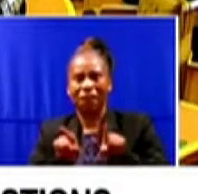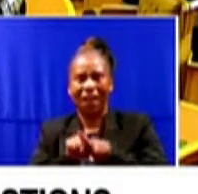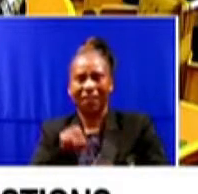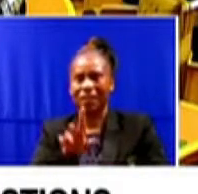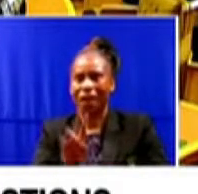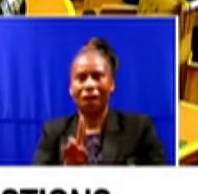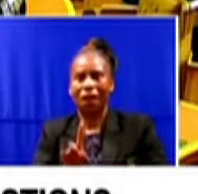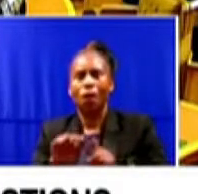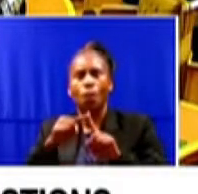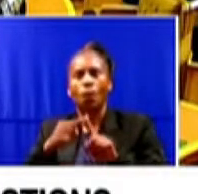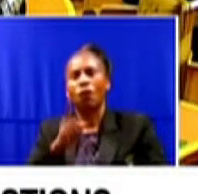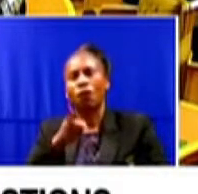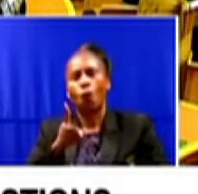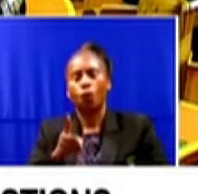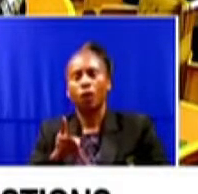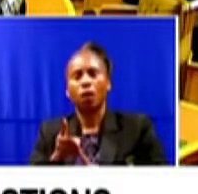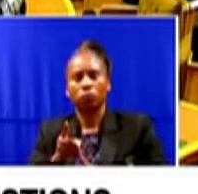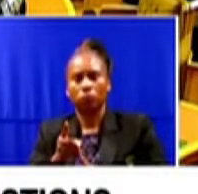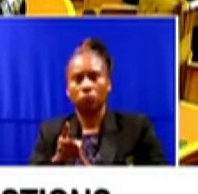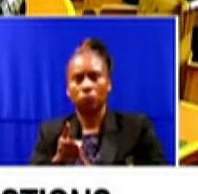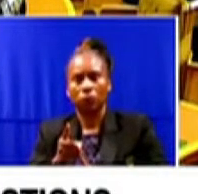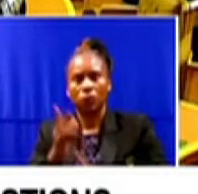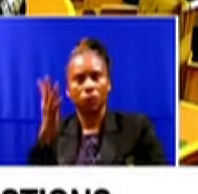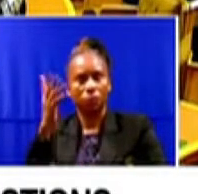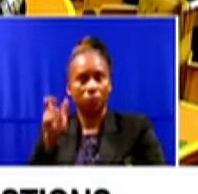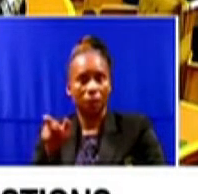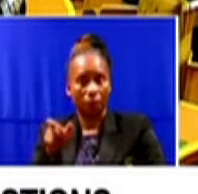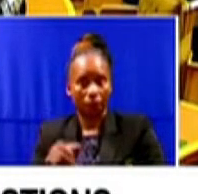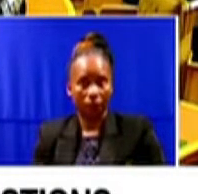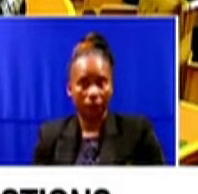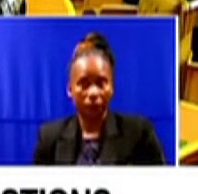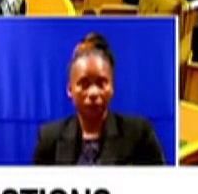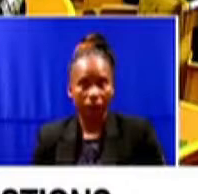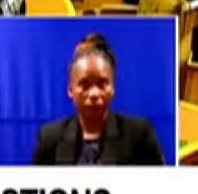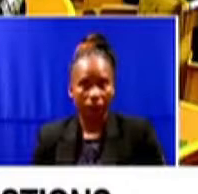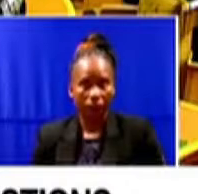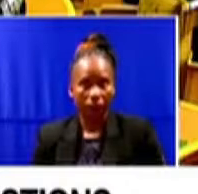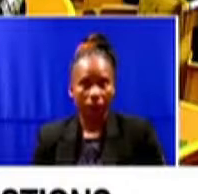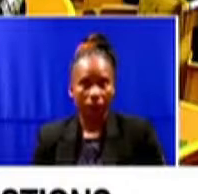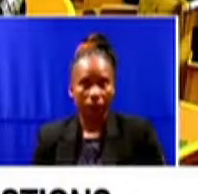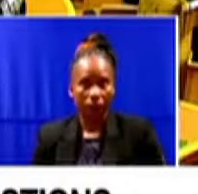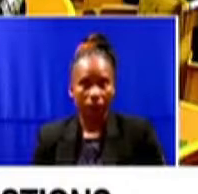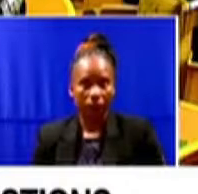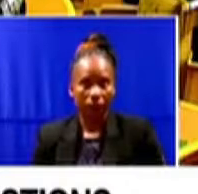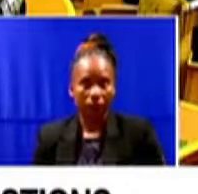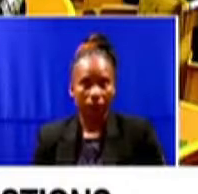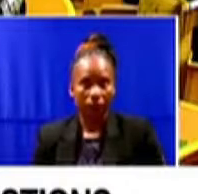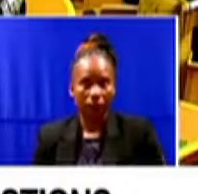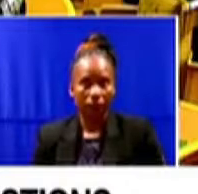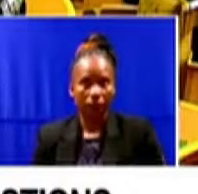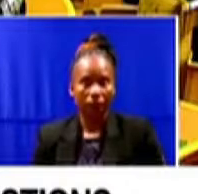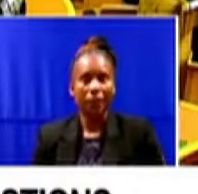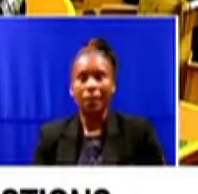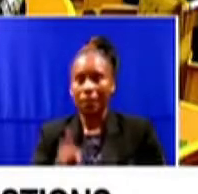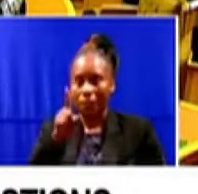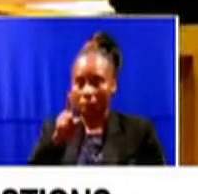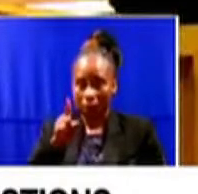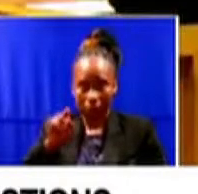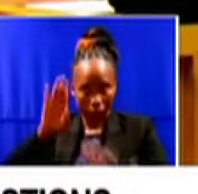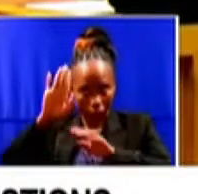Speaker. Yes, honorable member. He was not recognized. He just rose and spoke, and he didn't say